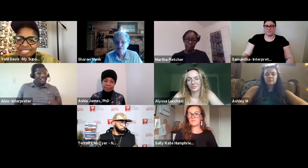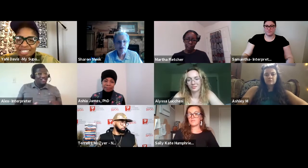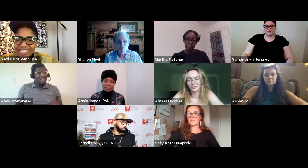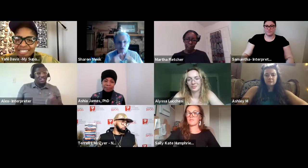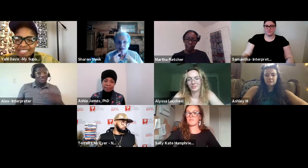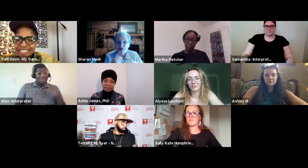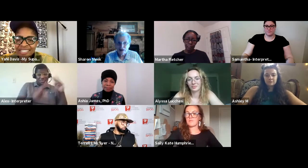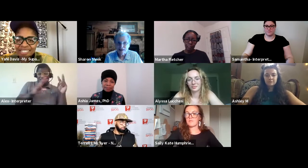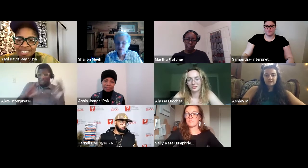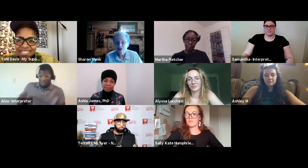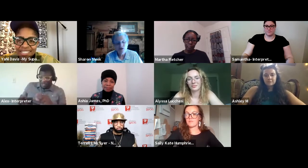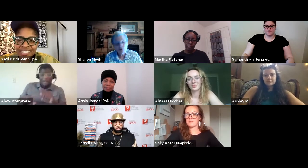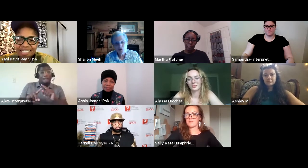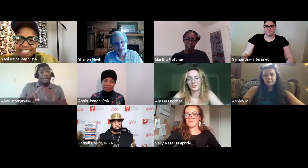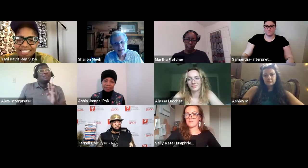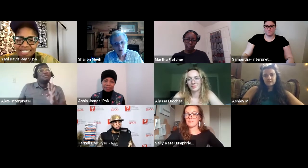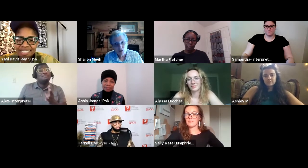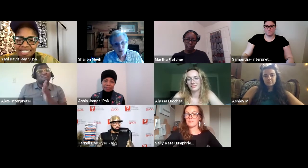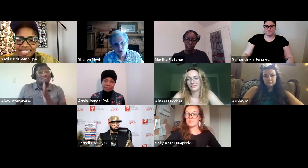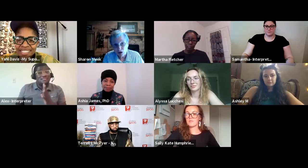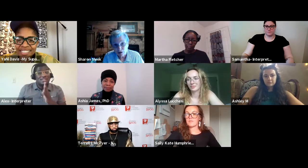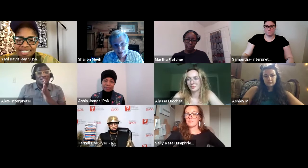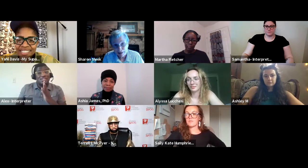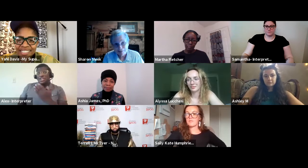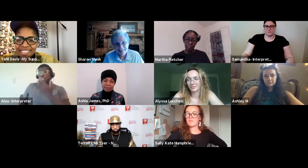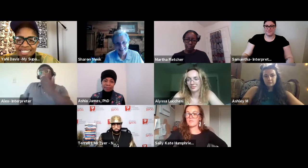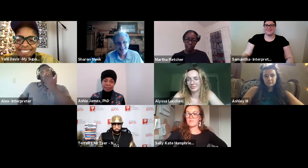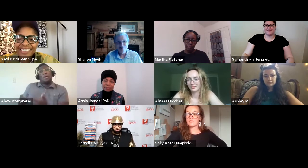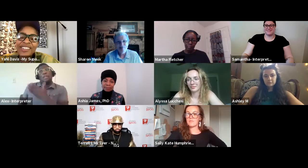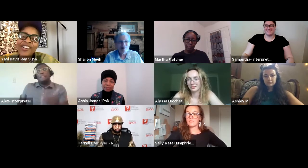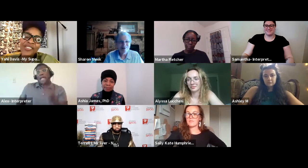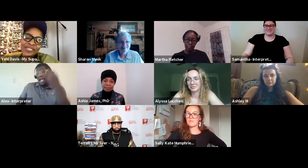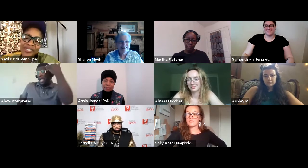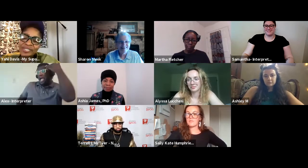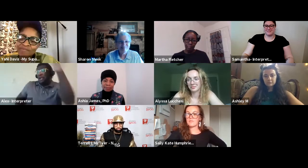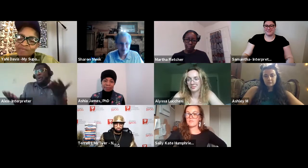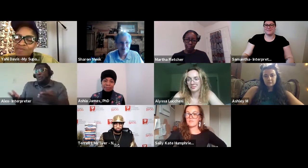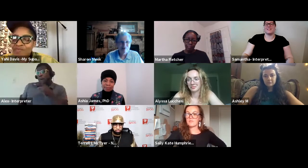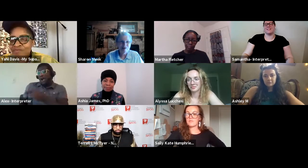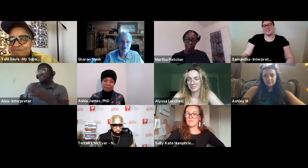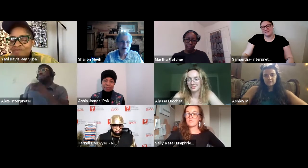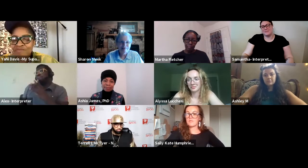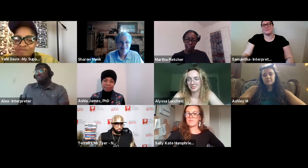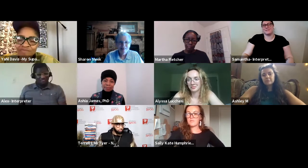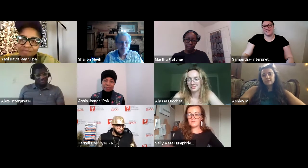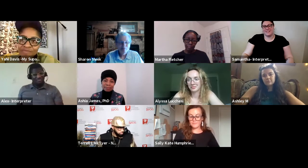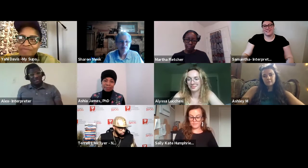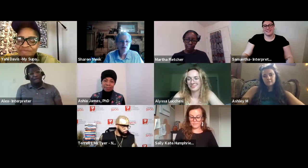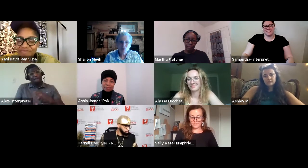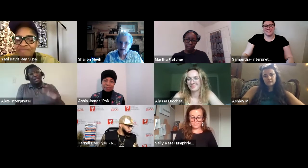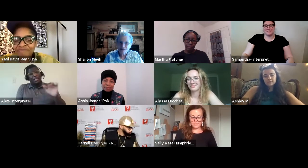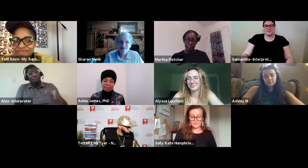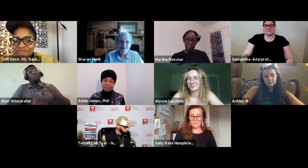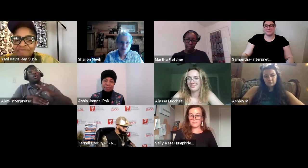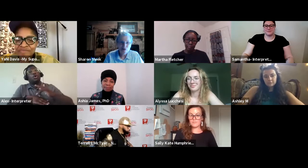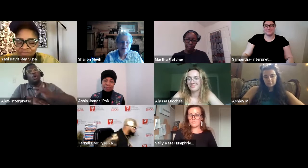say, without signing, say, it's a good thing I don't know what you're talking about. Because very early on, but it was